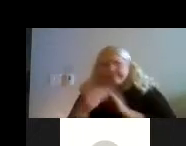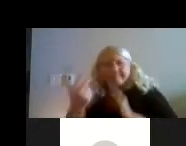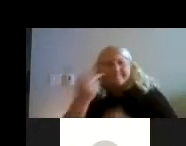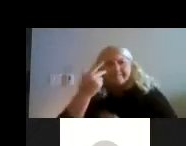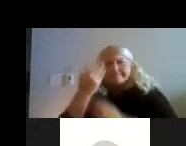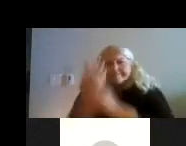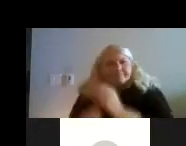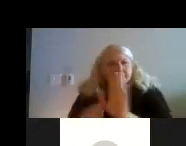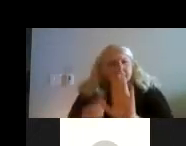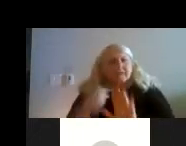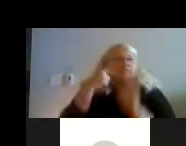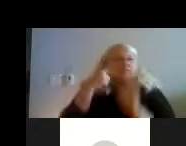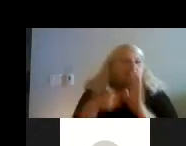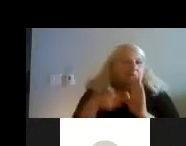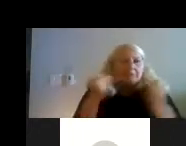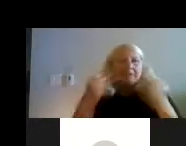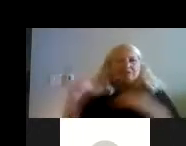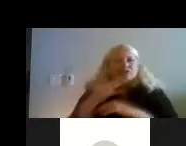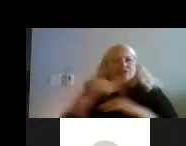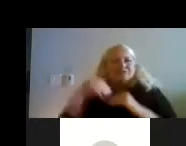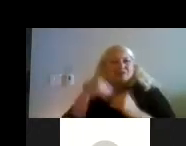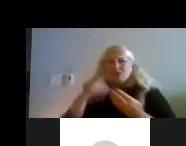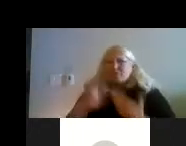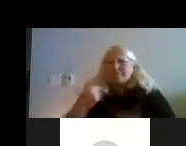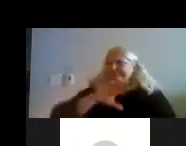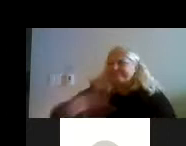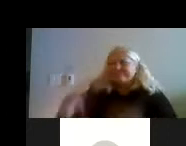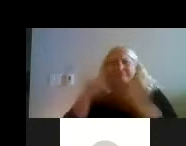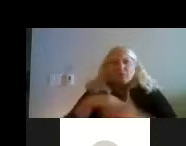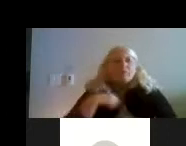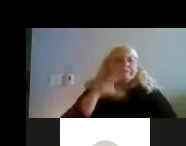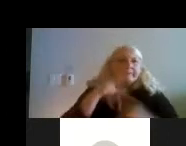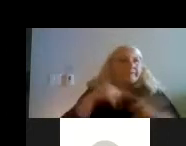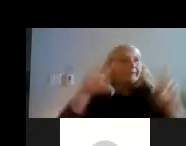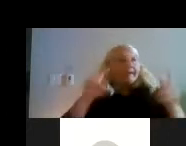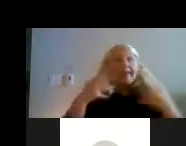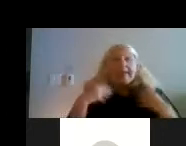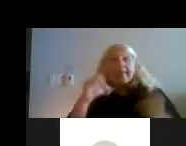We talk a lot about evidence-based healthcare and how we draw all of our